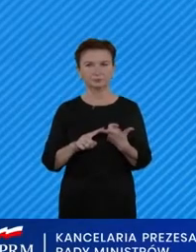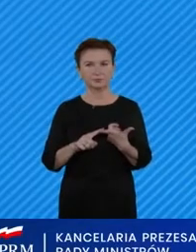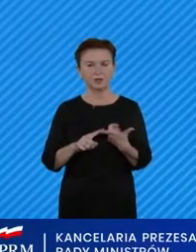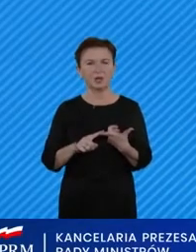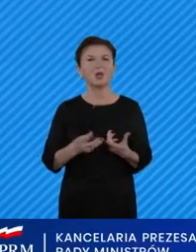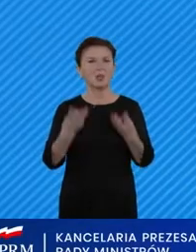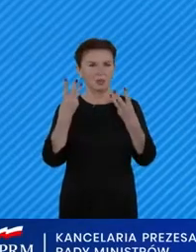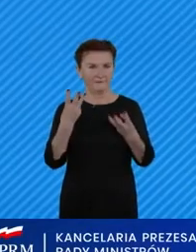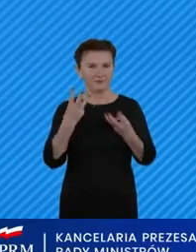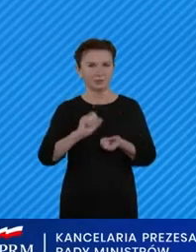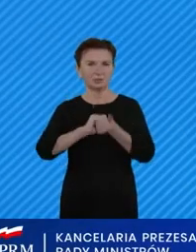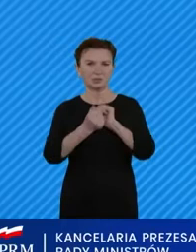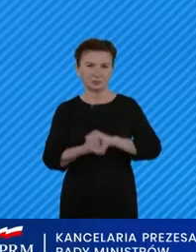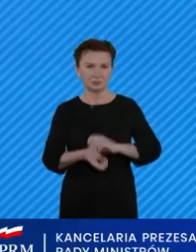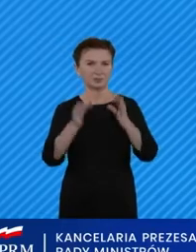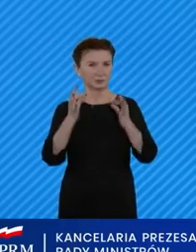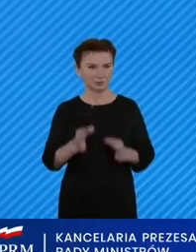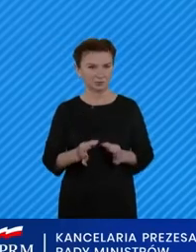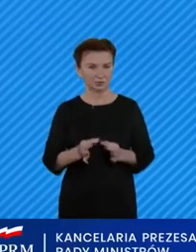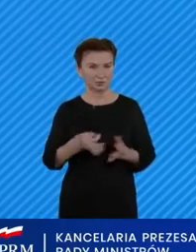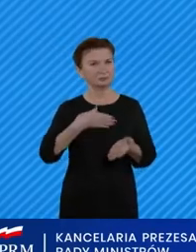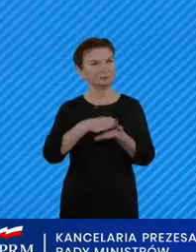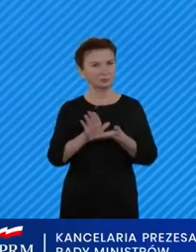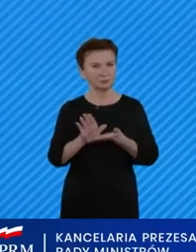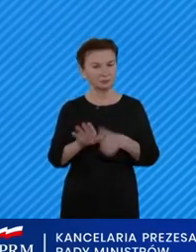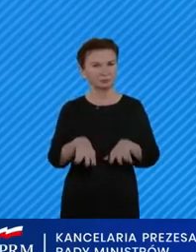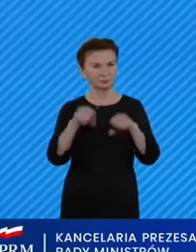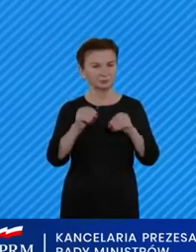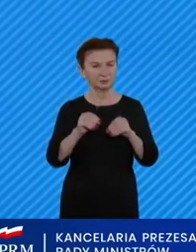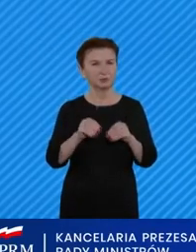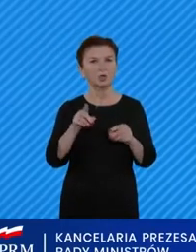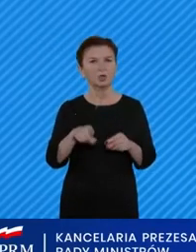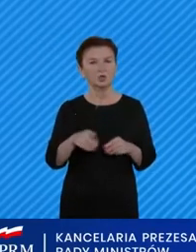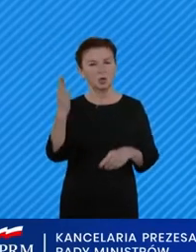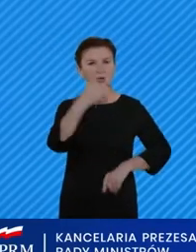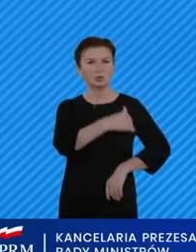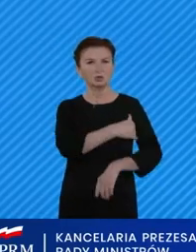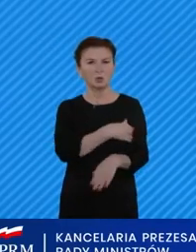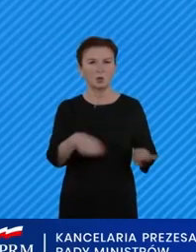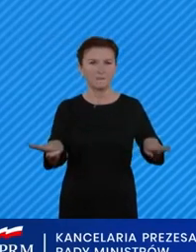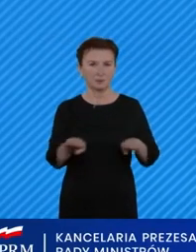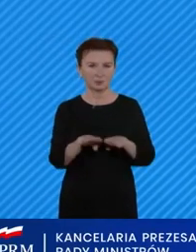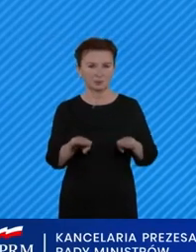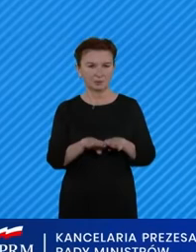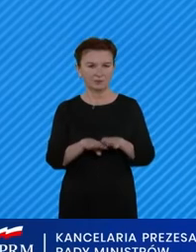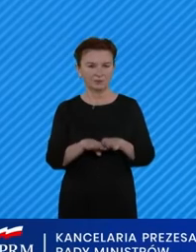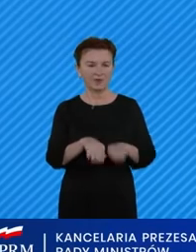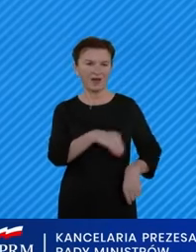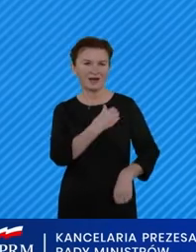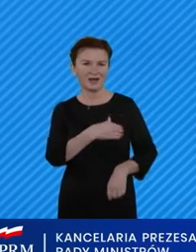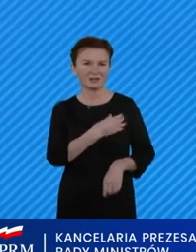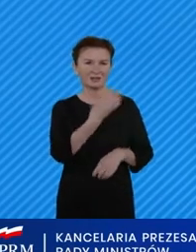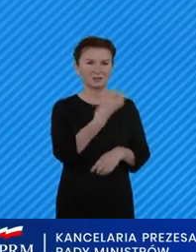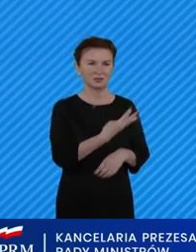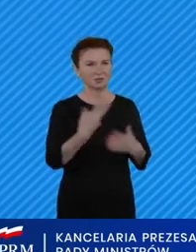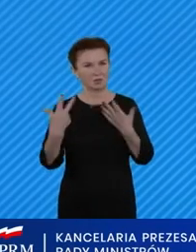crucial change which we're introducing today is online education for classes 4 to 8 of elementary schools in order to